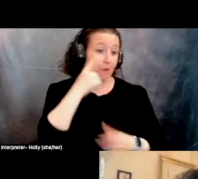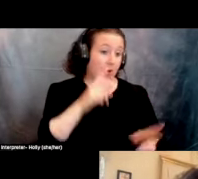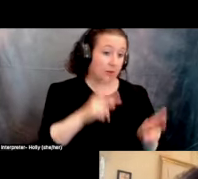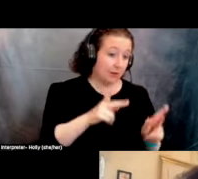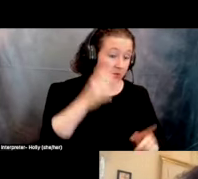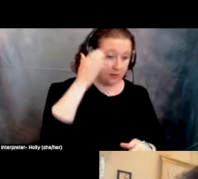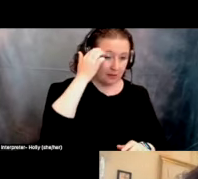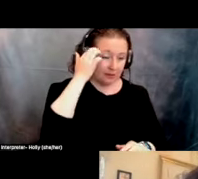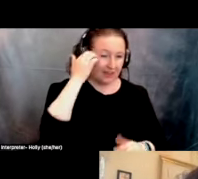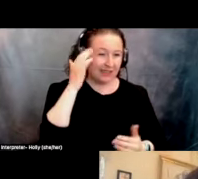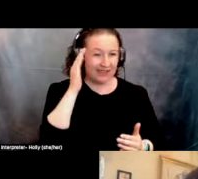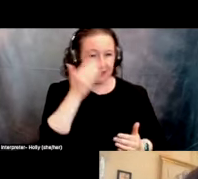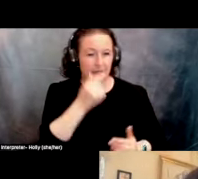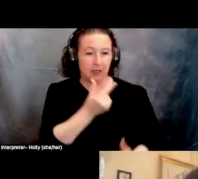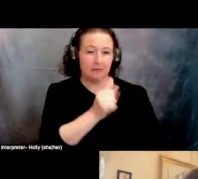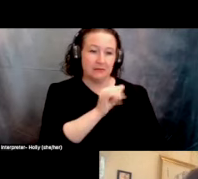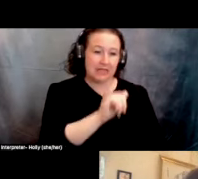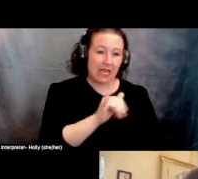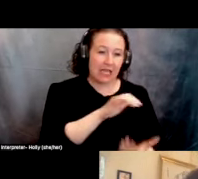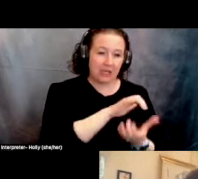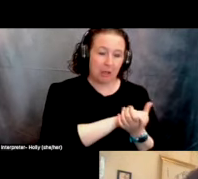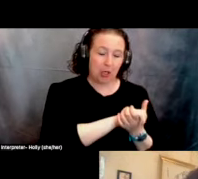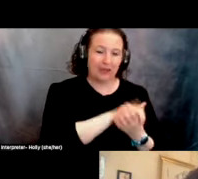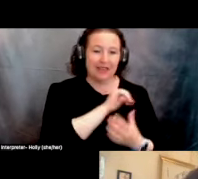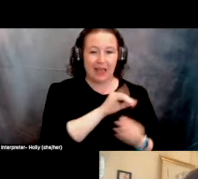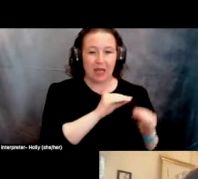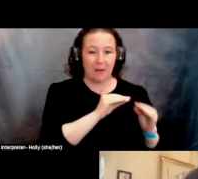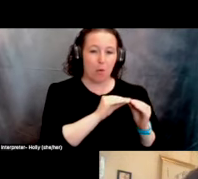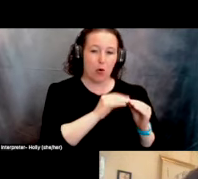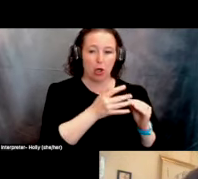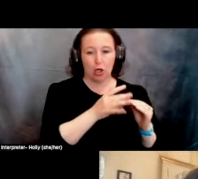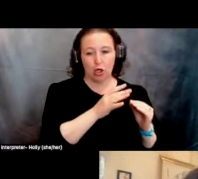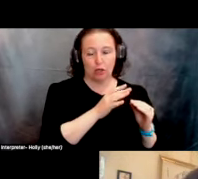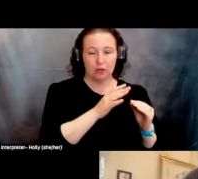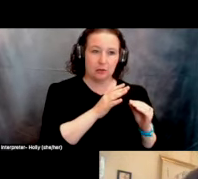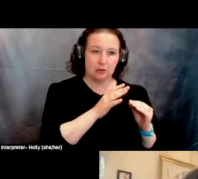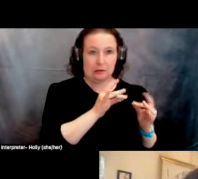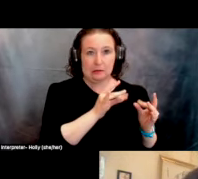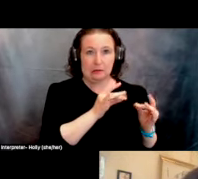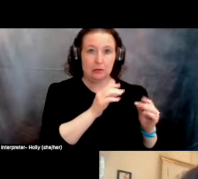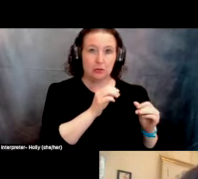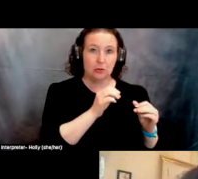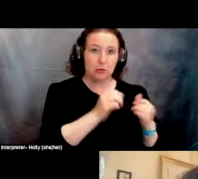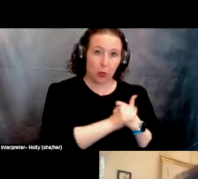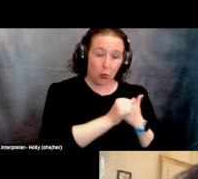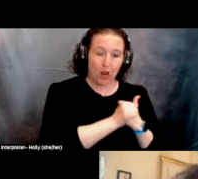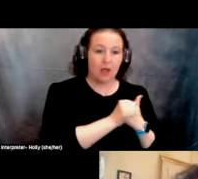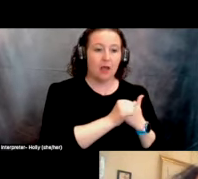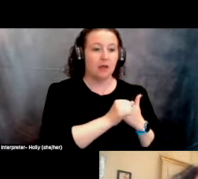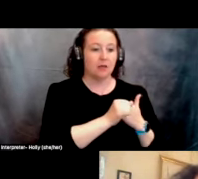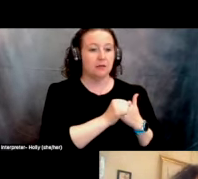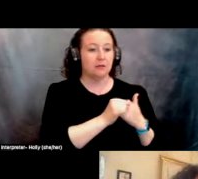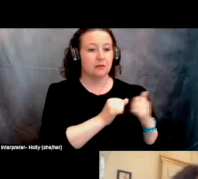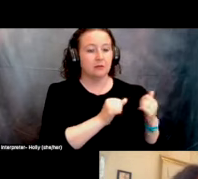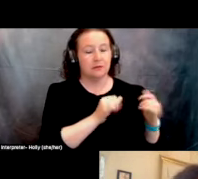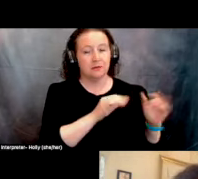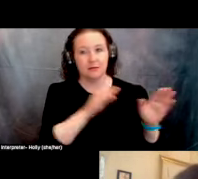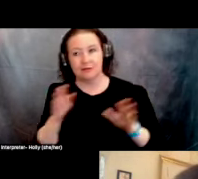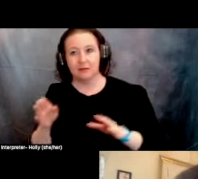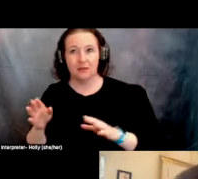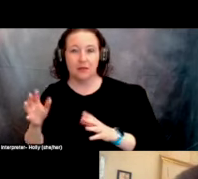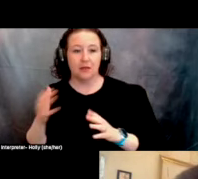you know, gay marriage might be more, you know, in trouble, but, you know, I don't know exactly how.